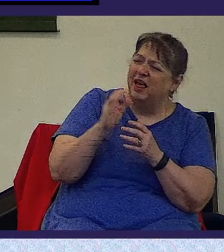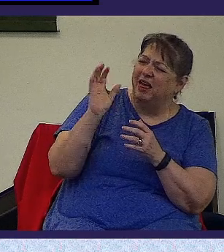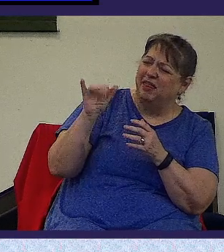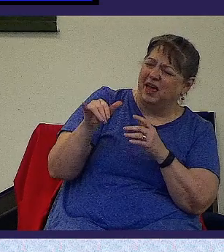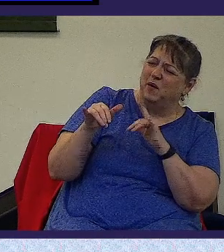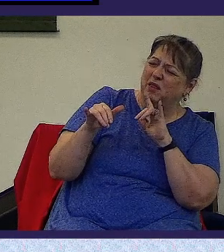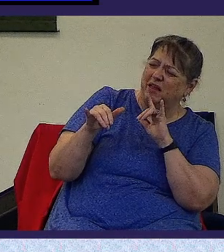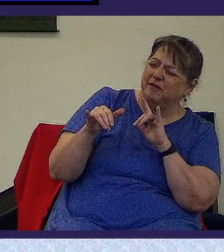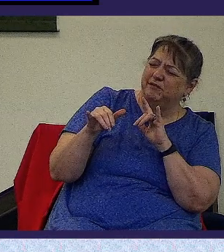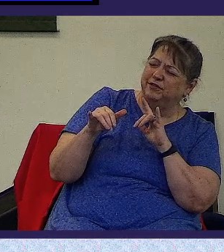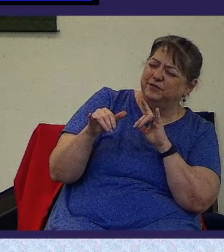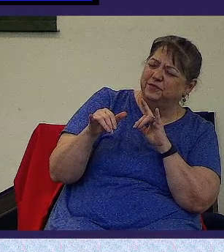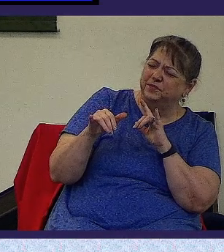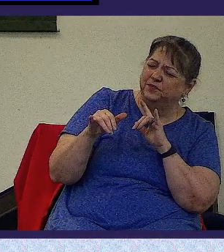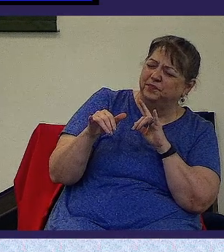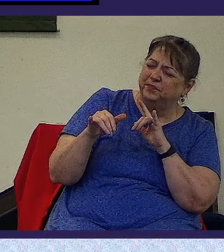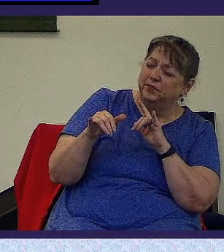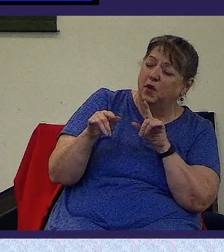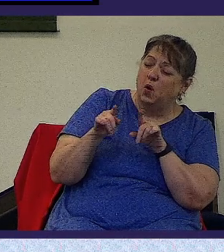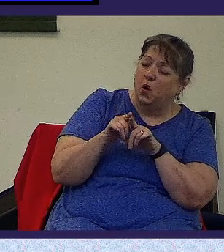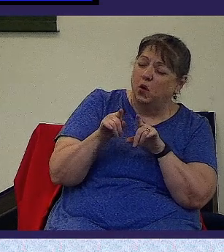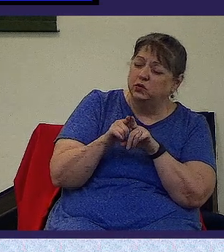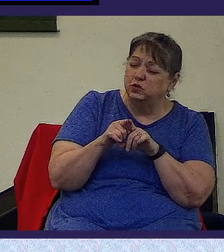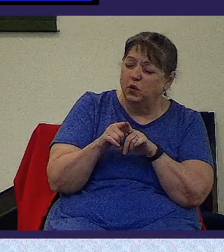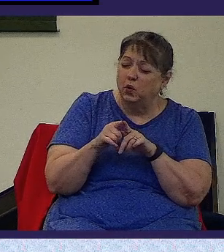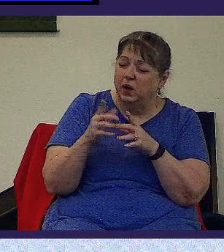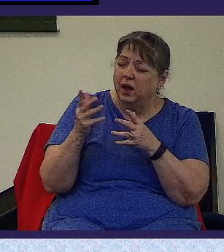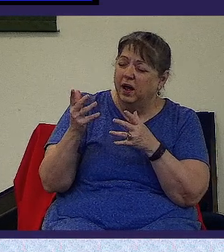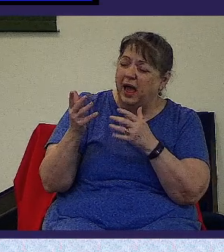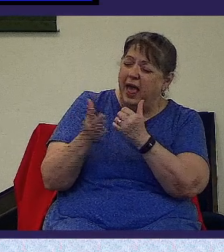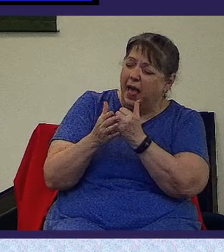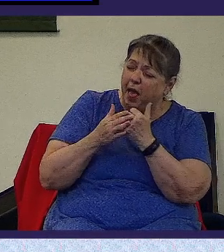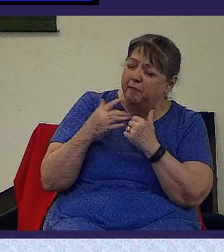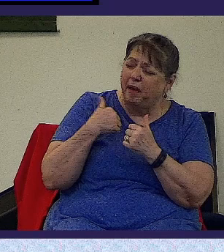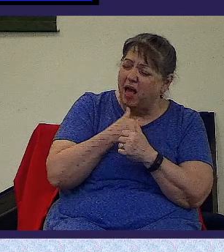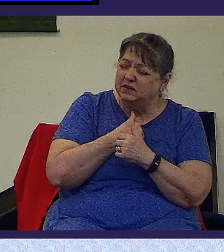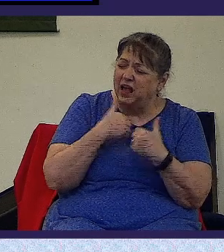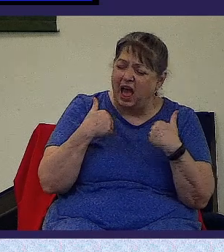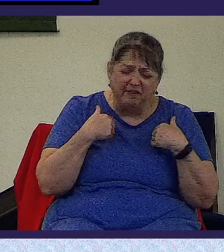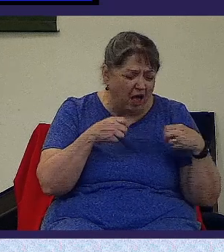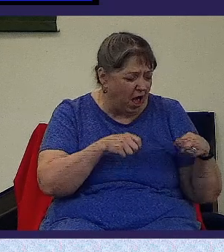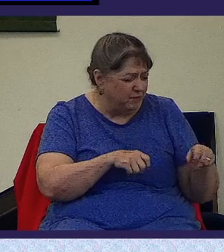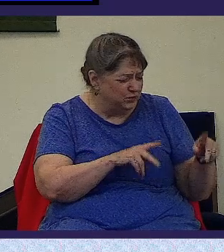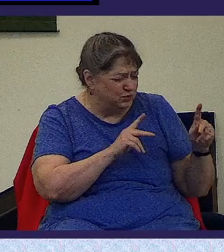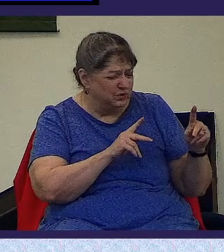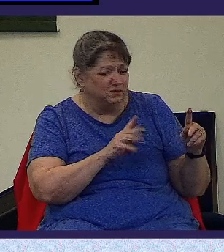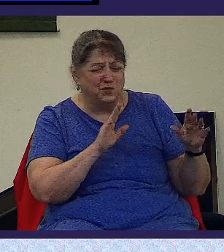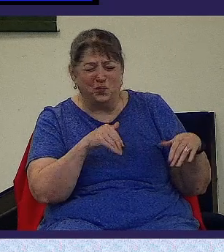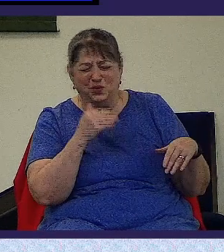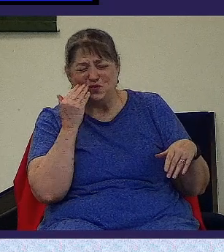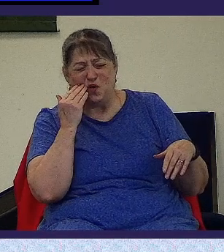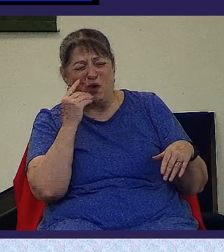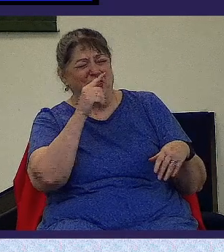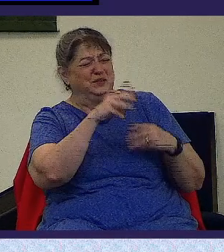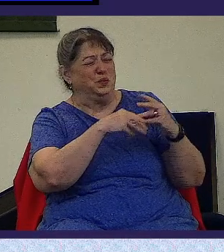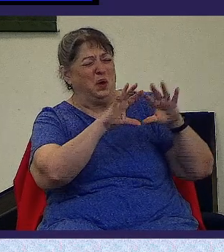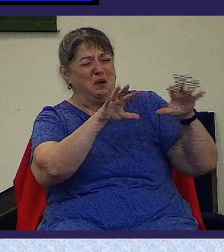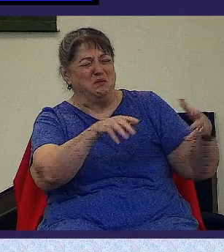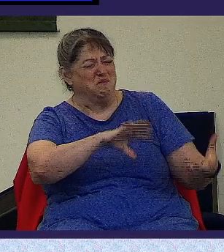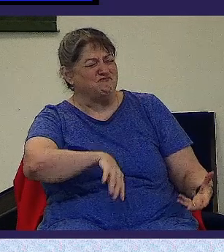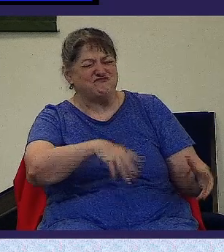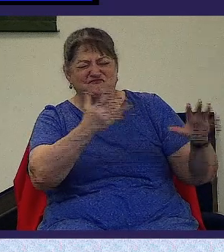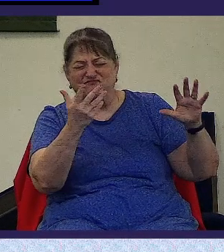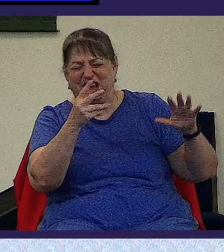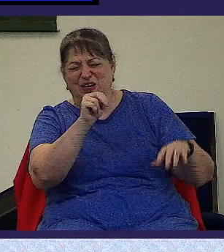keeping in jesus name we pray for the open door opportunities dear jesus as we watch the headlines in the news uh we're continually